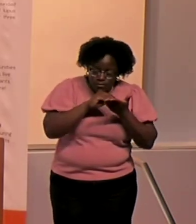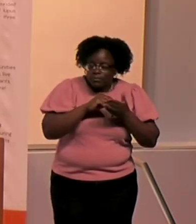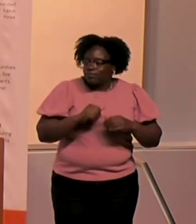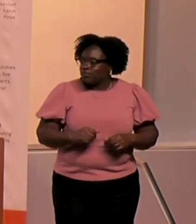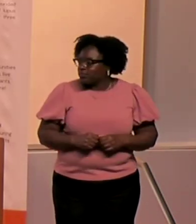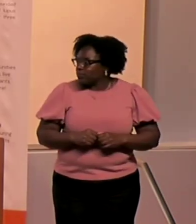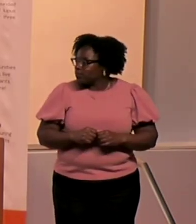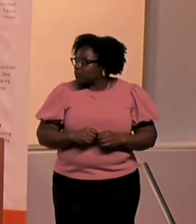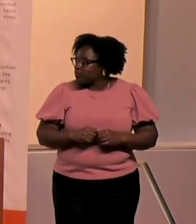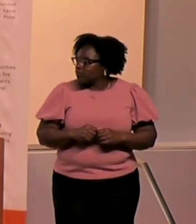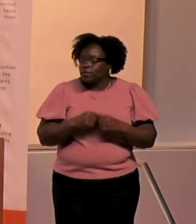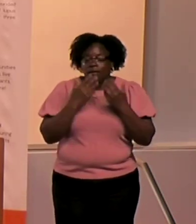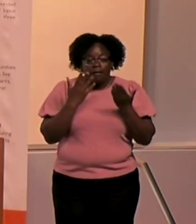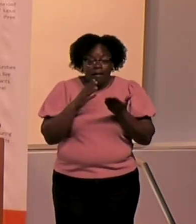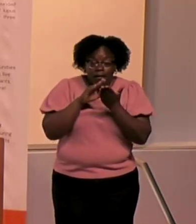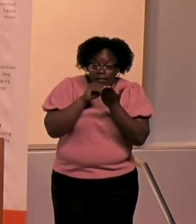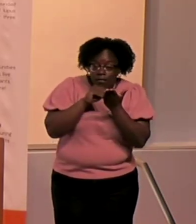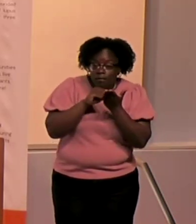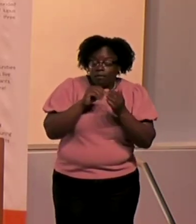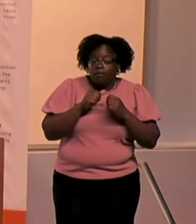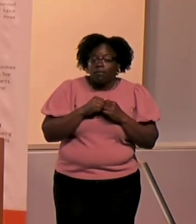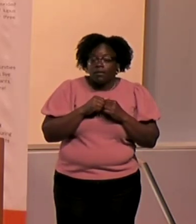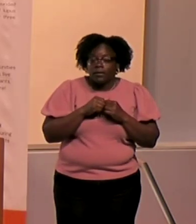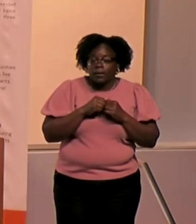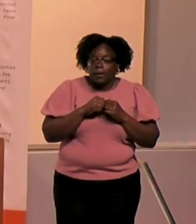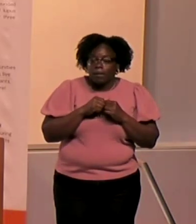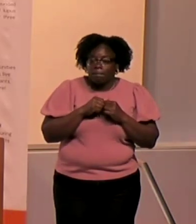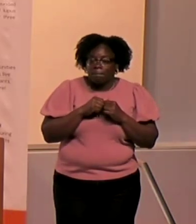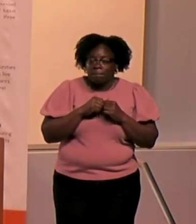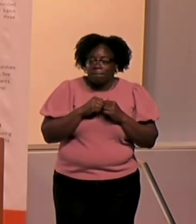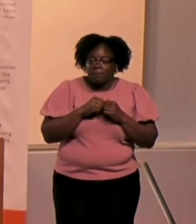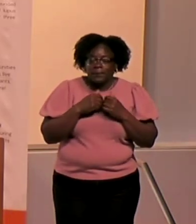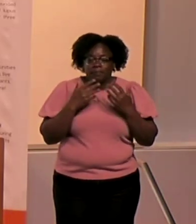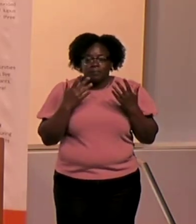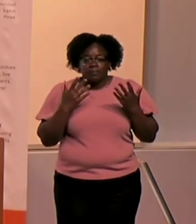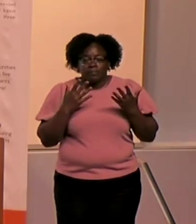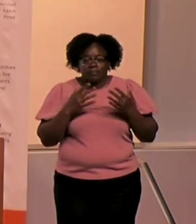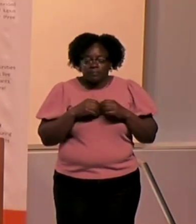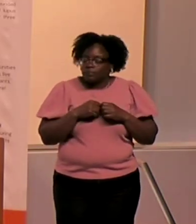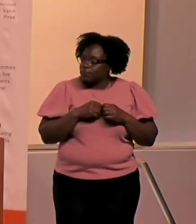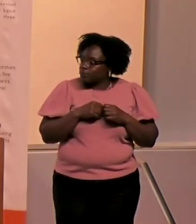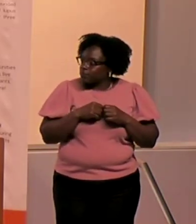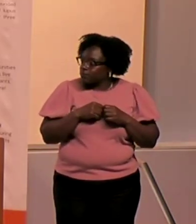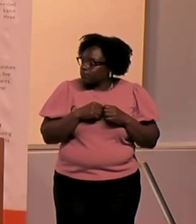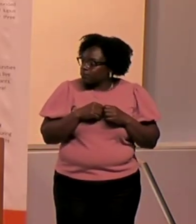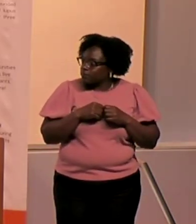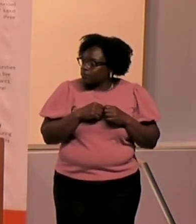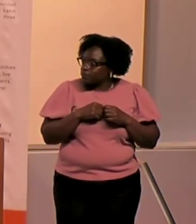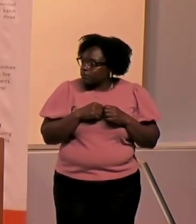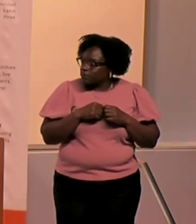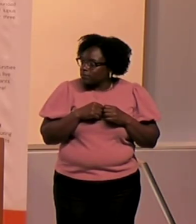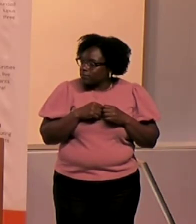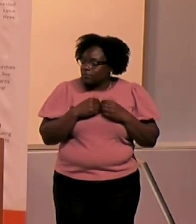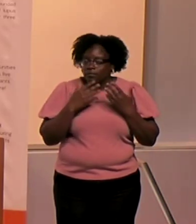I had to learn that I could not be so maybe